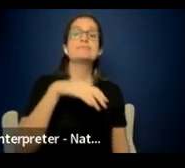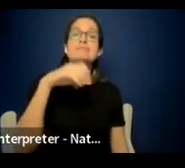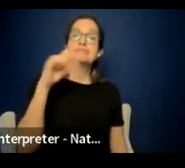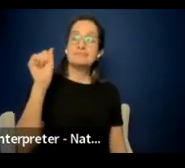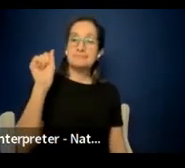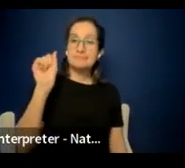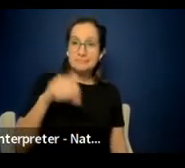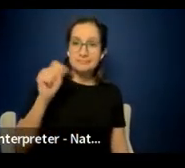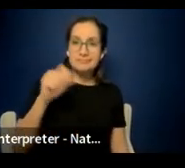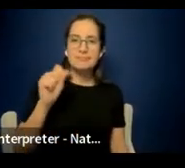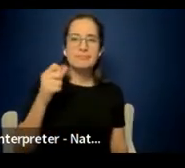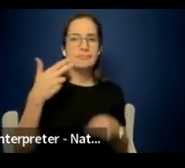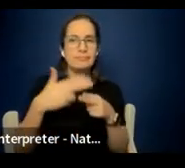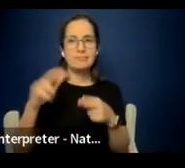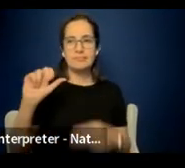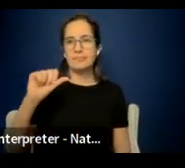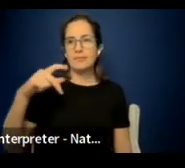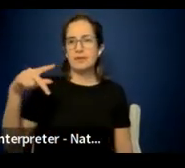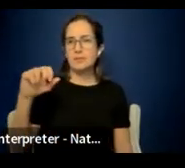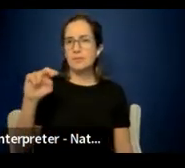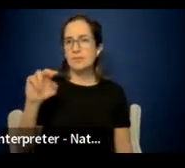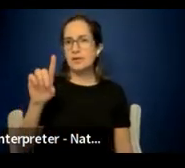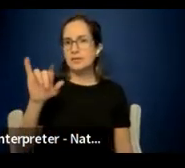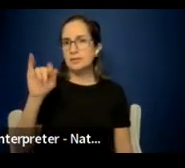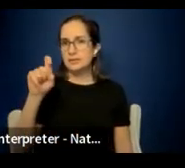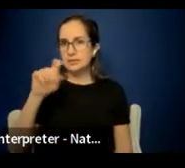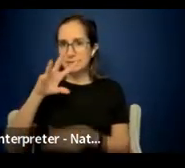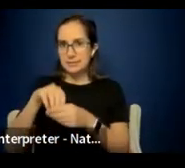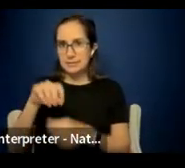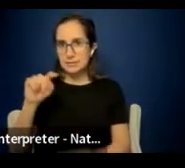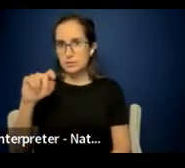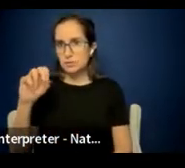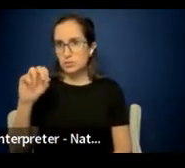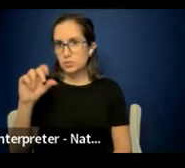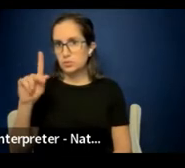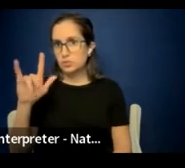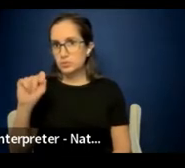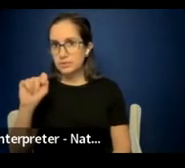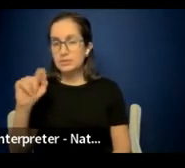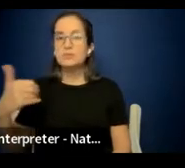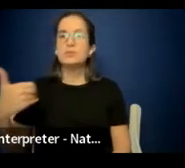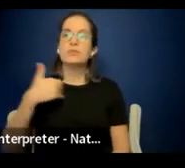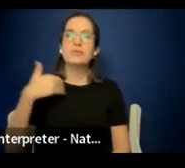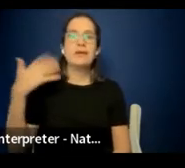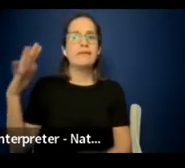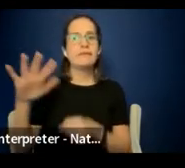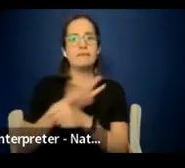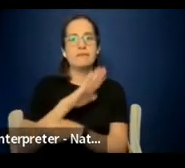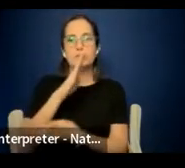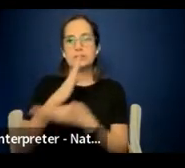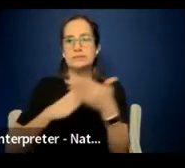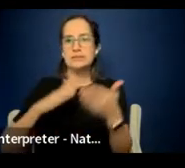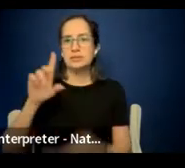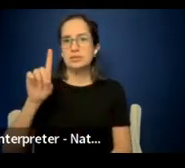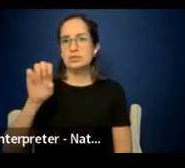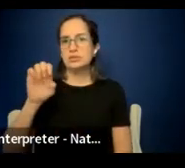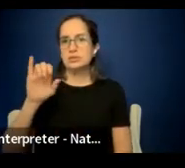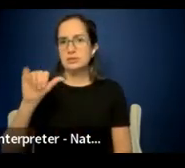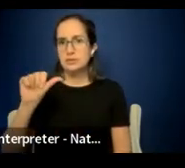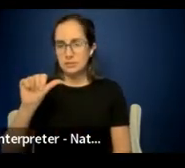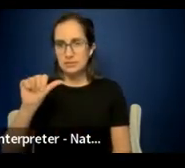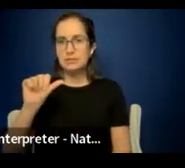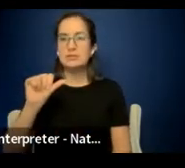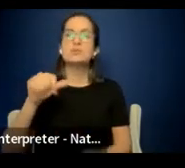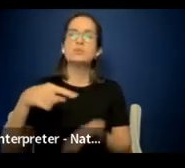quickly, in the appendix of our toolkit, we do have an entire section on DEIA, where we talk about a couple